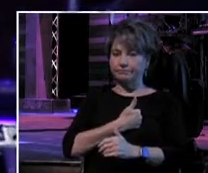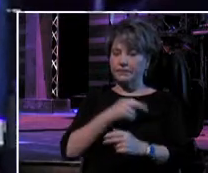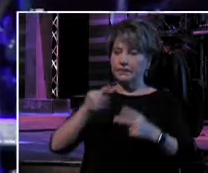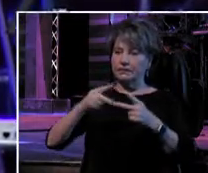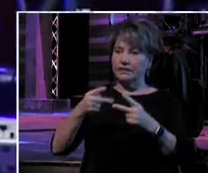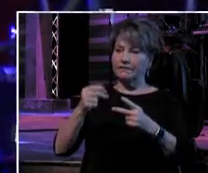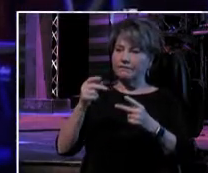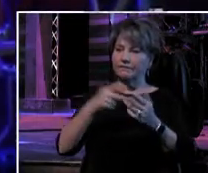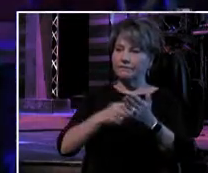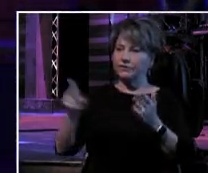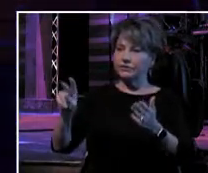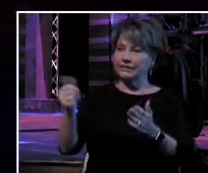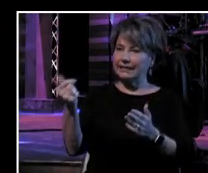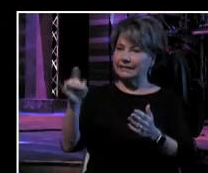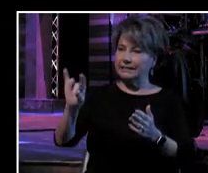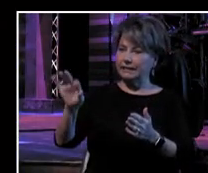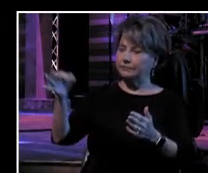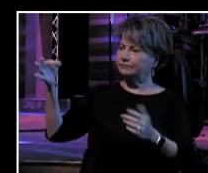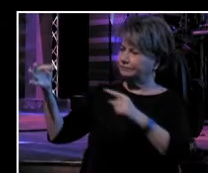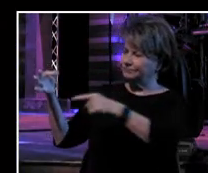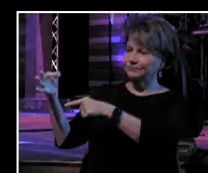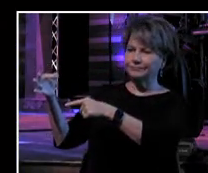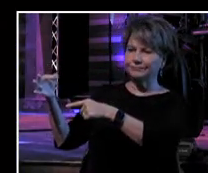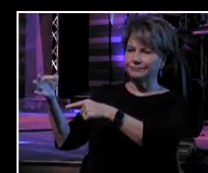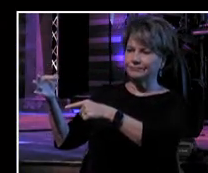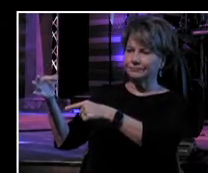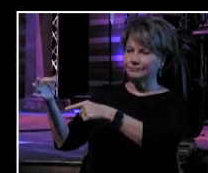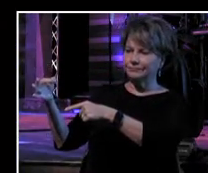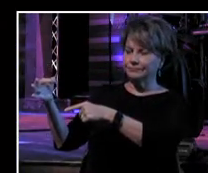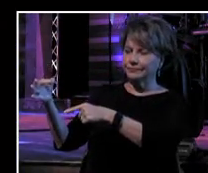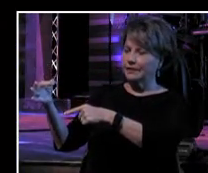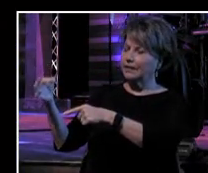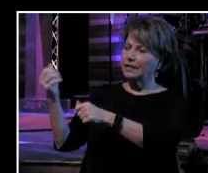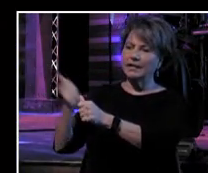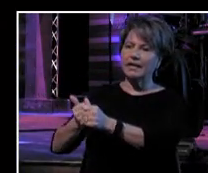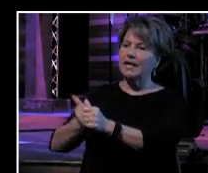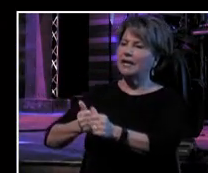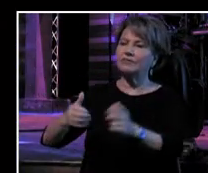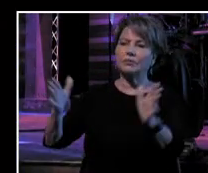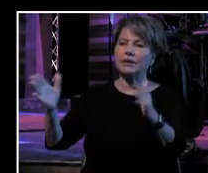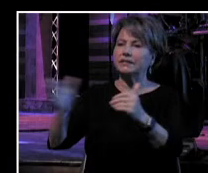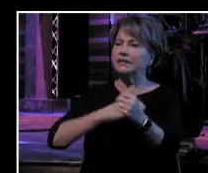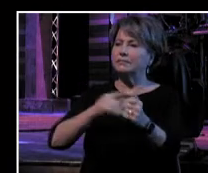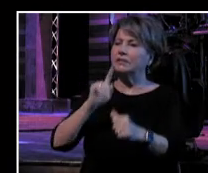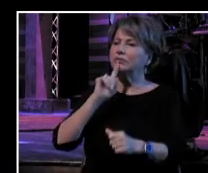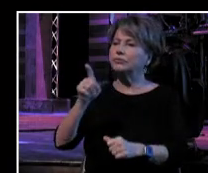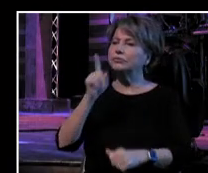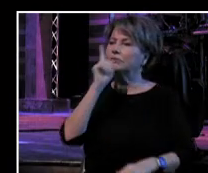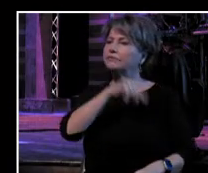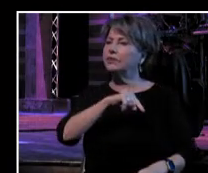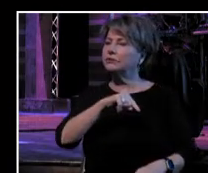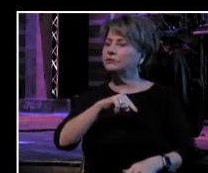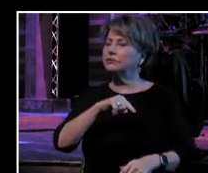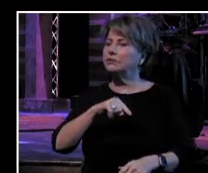verse 18 again. He says, what then? Only that in every way, whether in pretense or in truth, Christ is